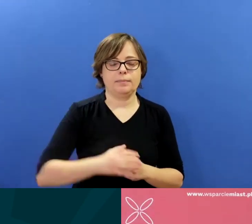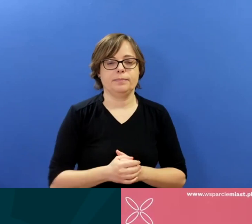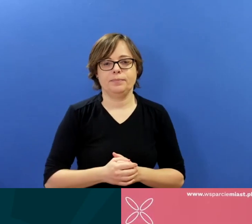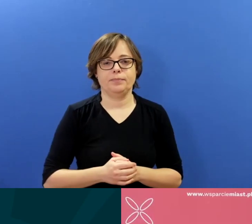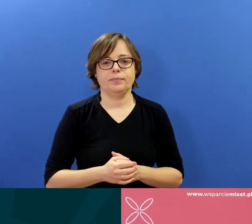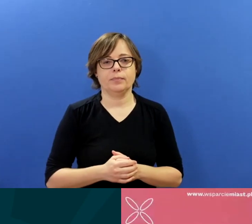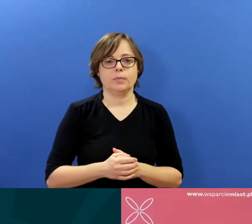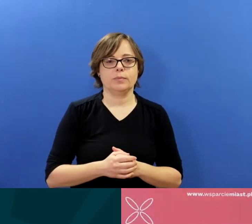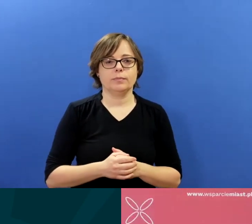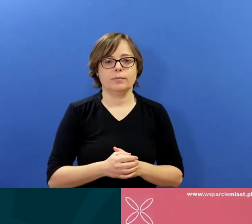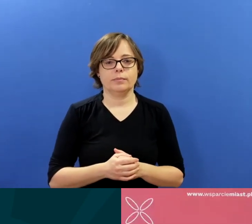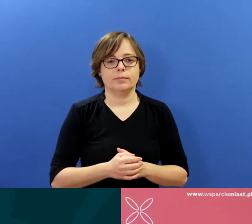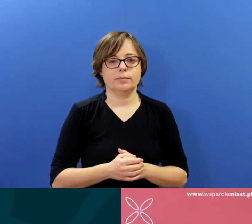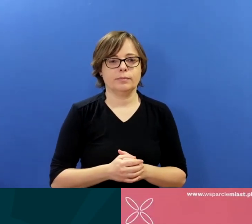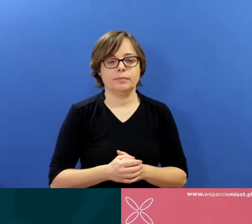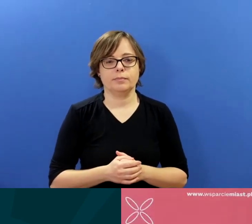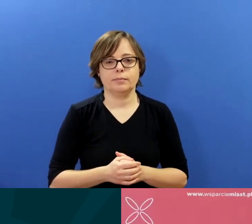Leonor Stangerlin.